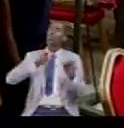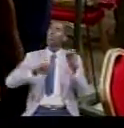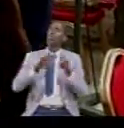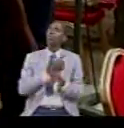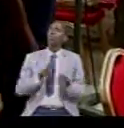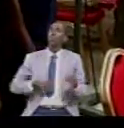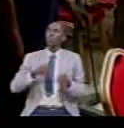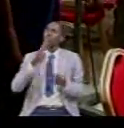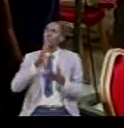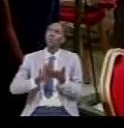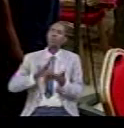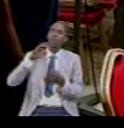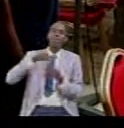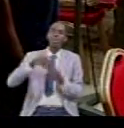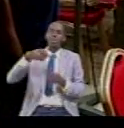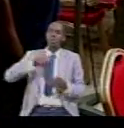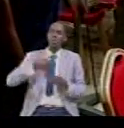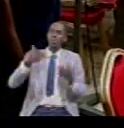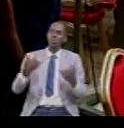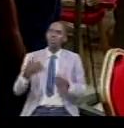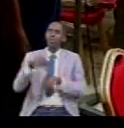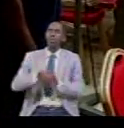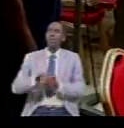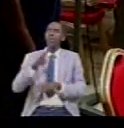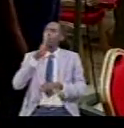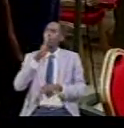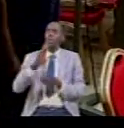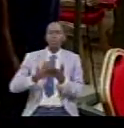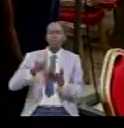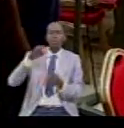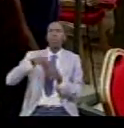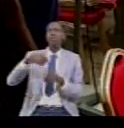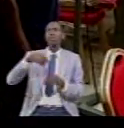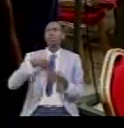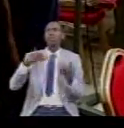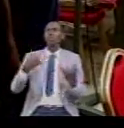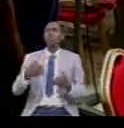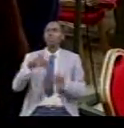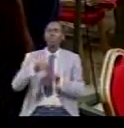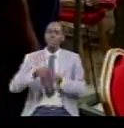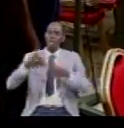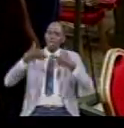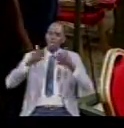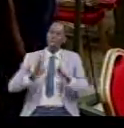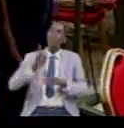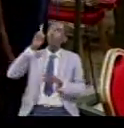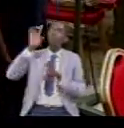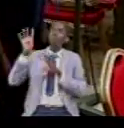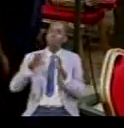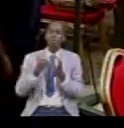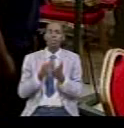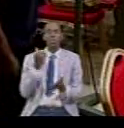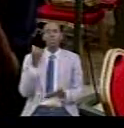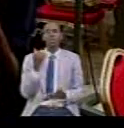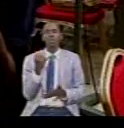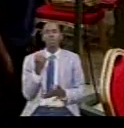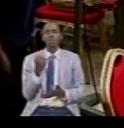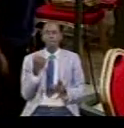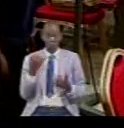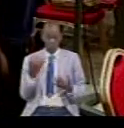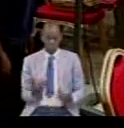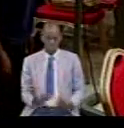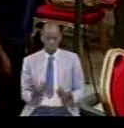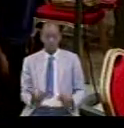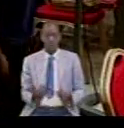Be glorified in me tonight. Be glorified in me tonight. Let him do it. Let him do it. Make today